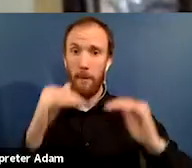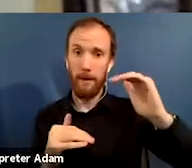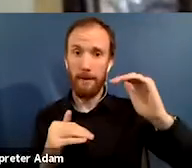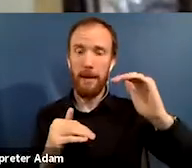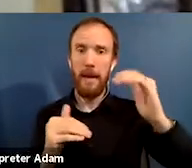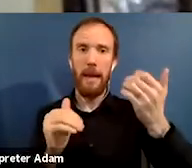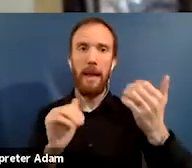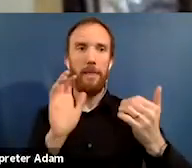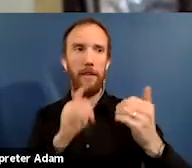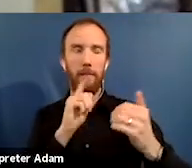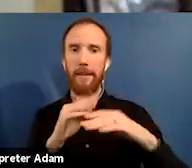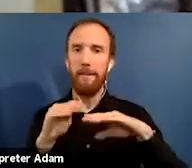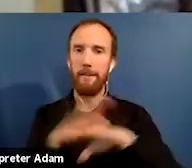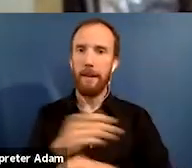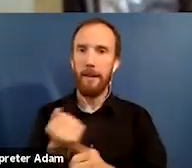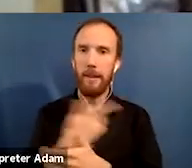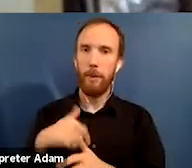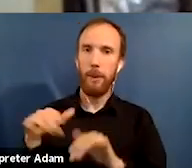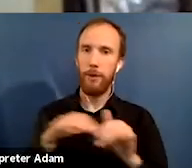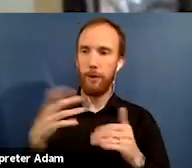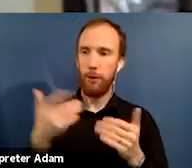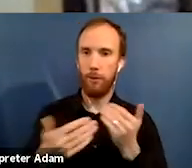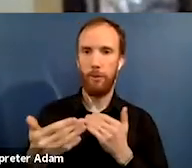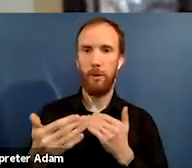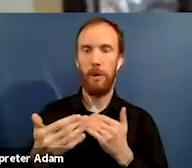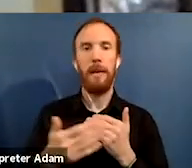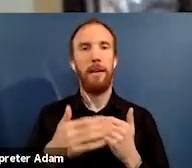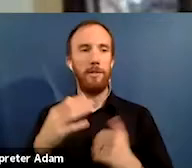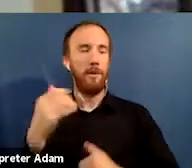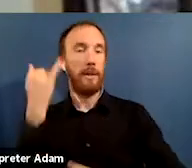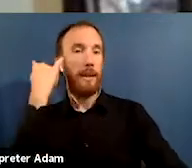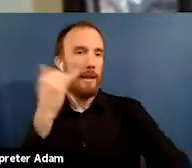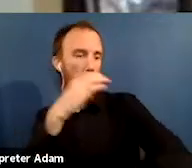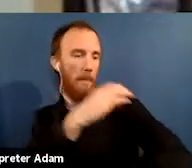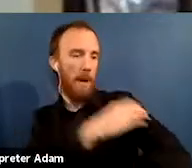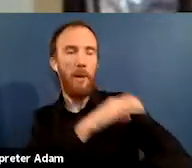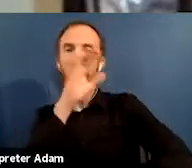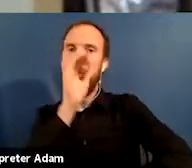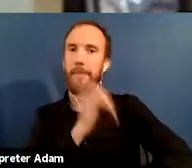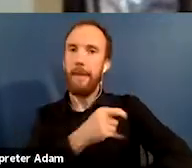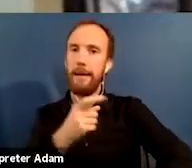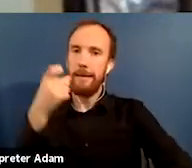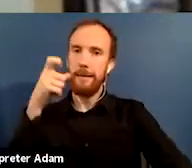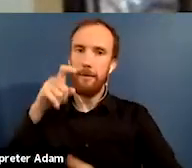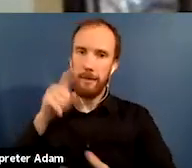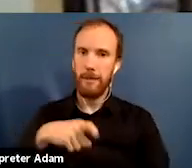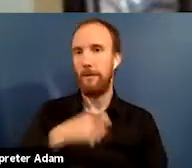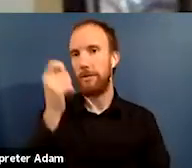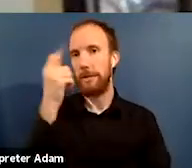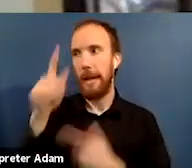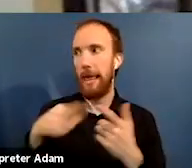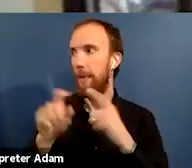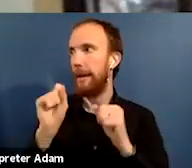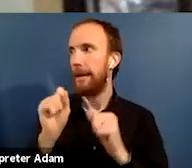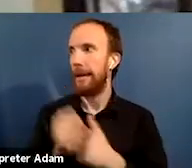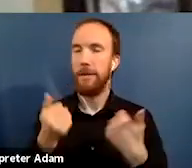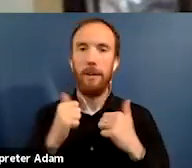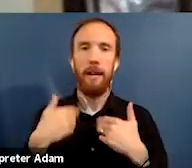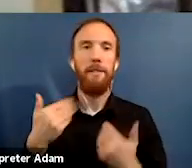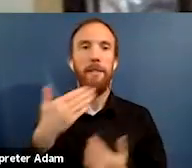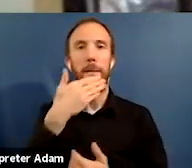we do, these are what need to be understood so that we can pursue a more equitable future for people of all